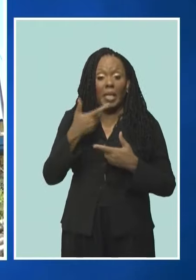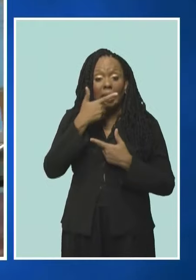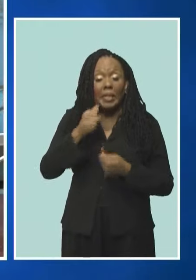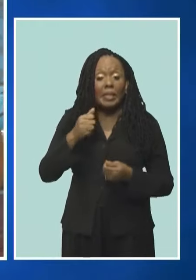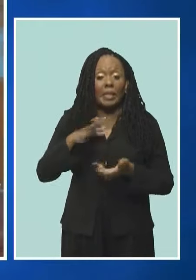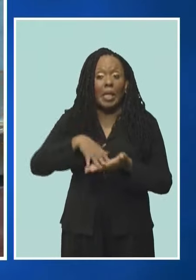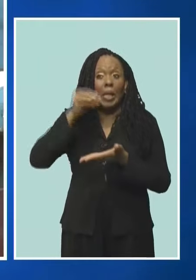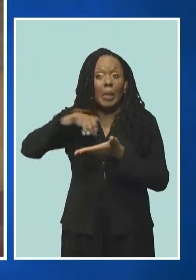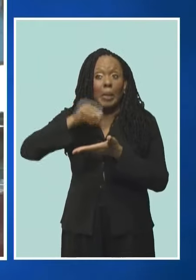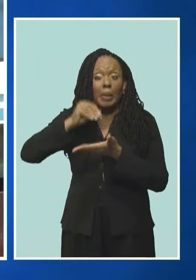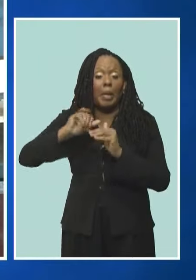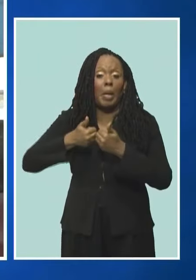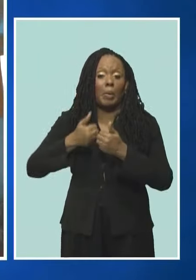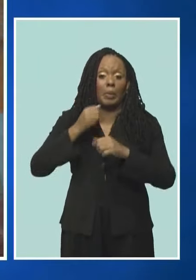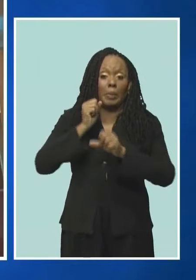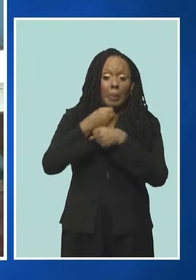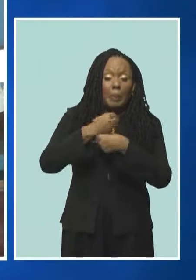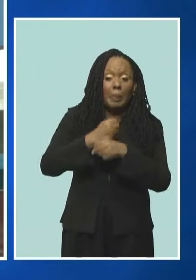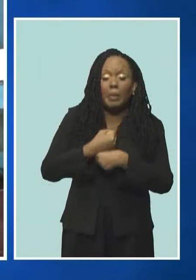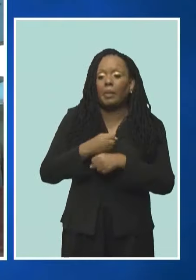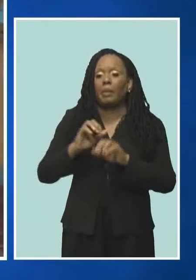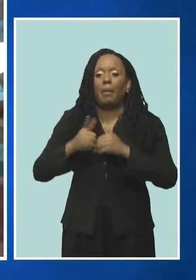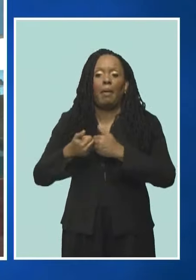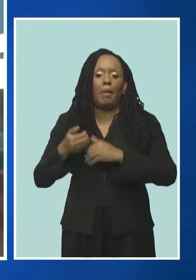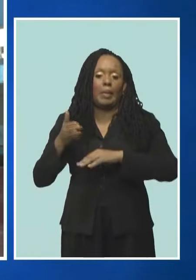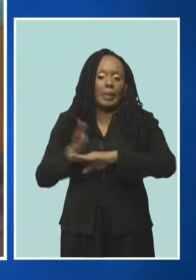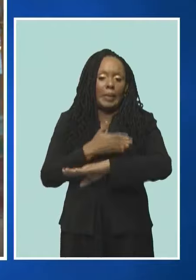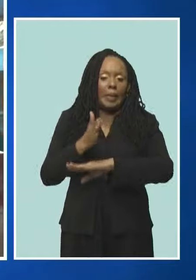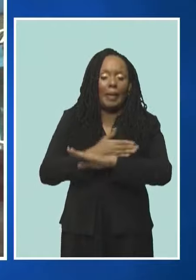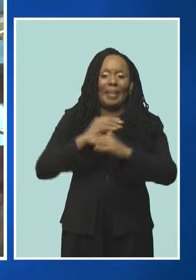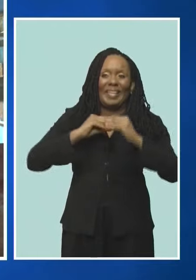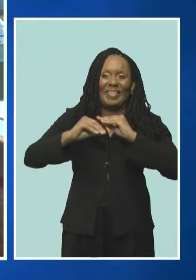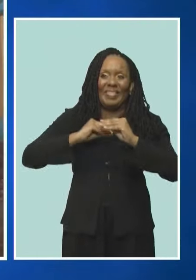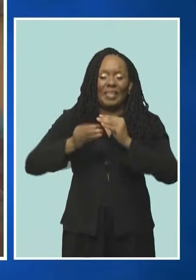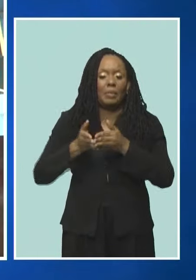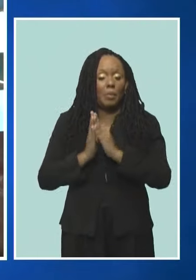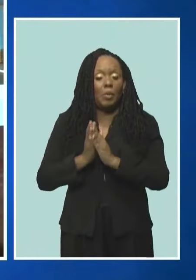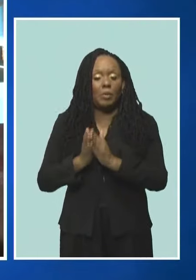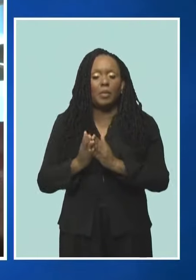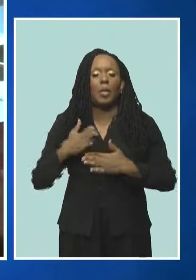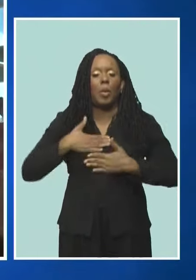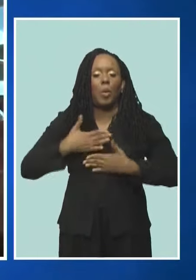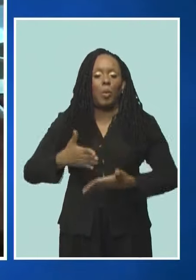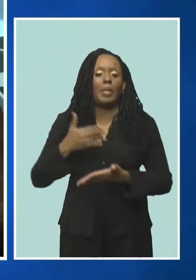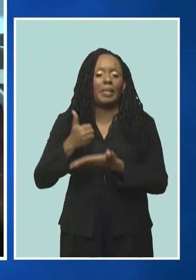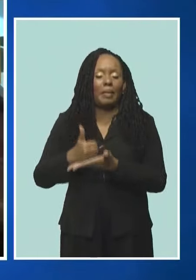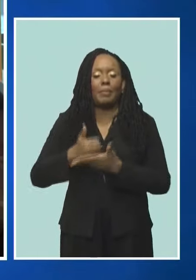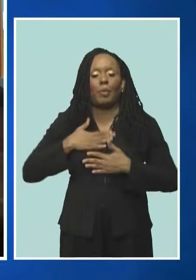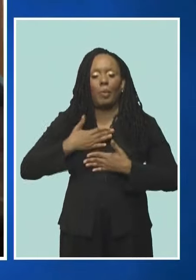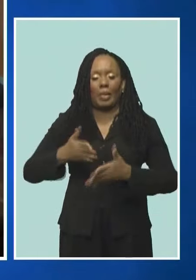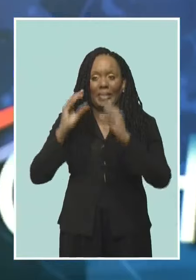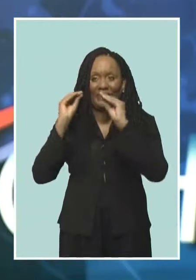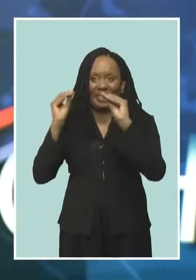improve the sector and return boats to the water. Rachel Agard, CBC